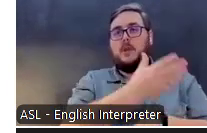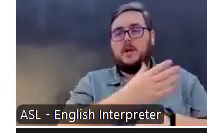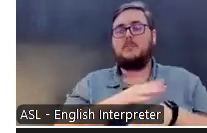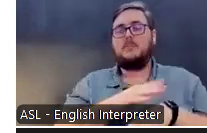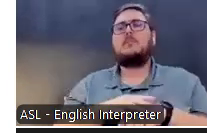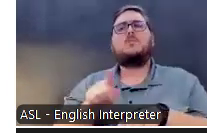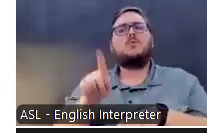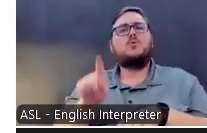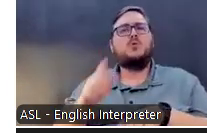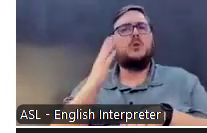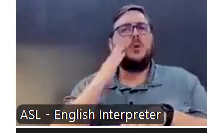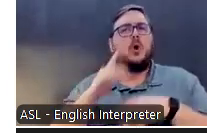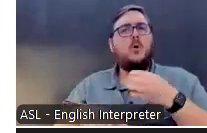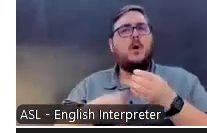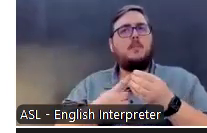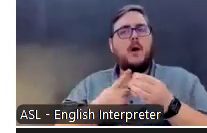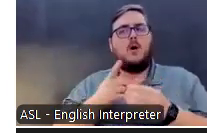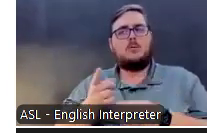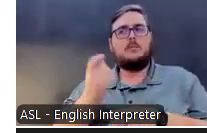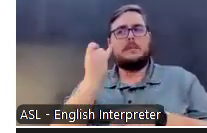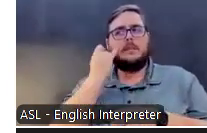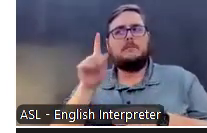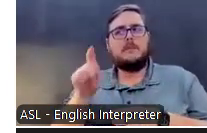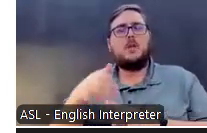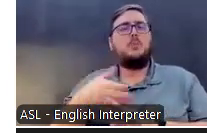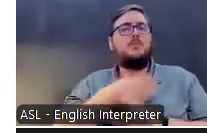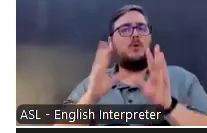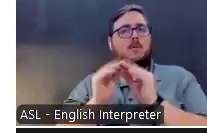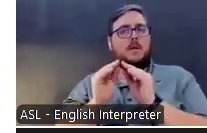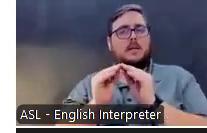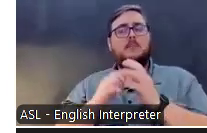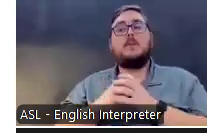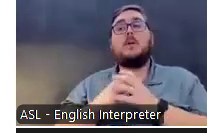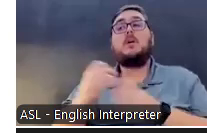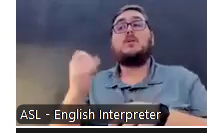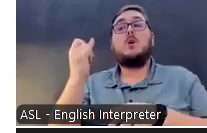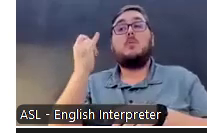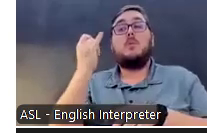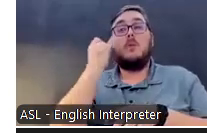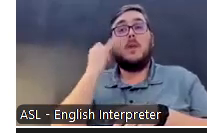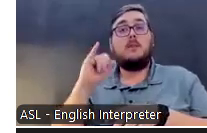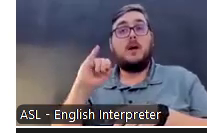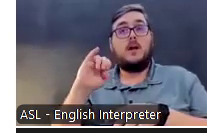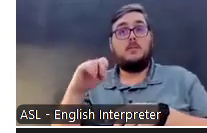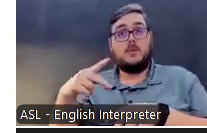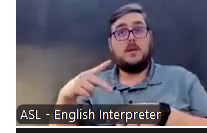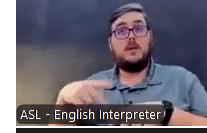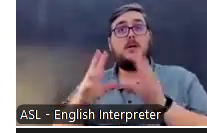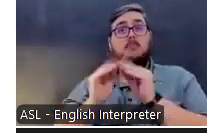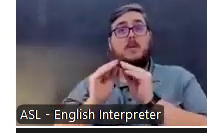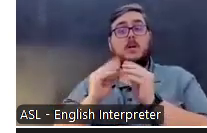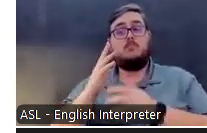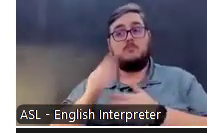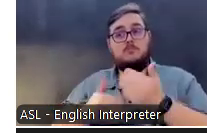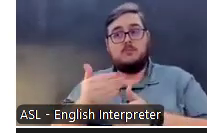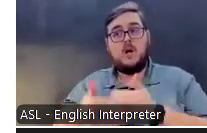IEP meeting AT comes up and the team is not familiar with AT devices or services, then the team can seek out others